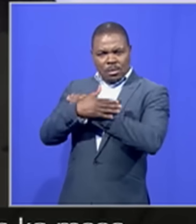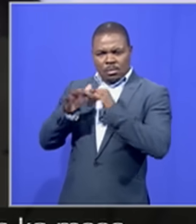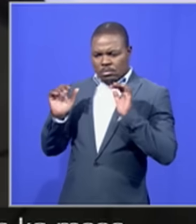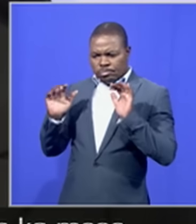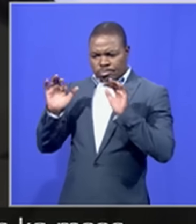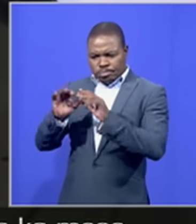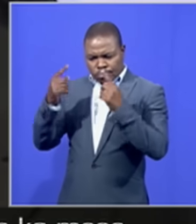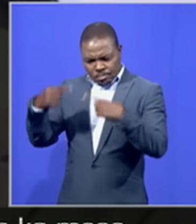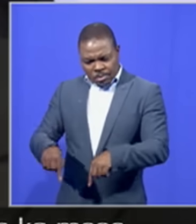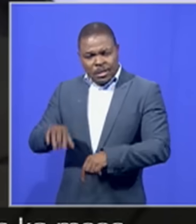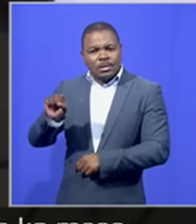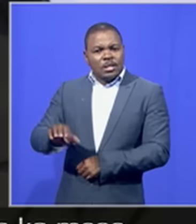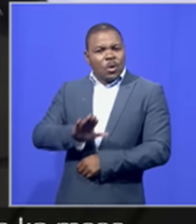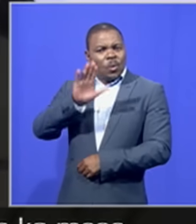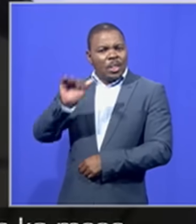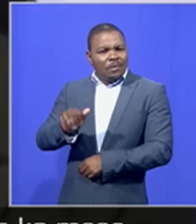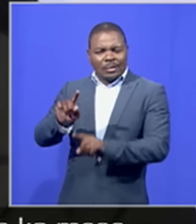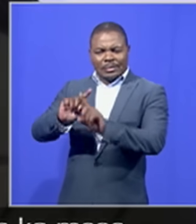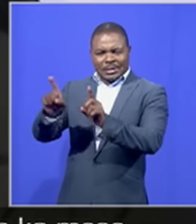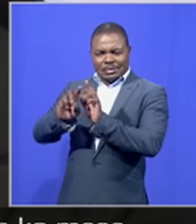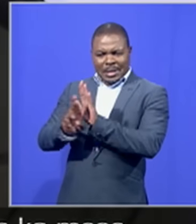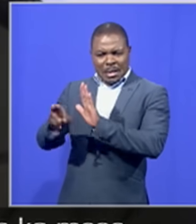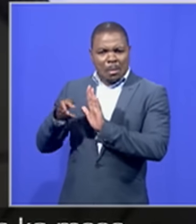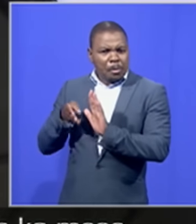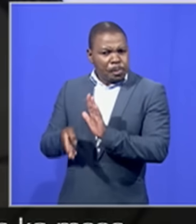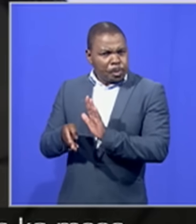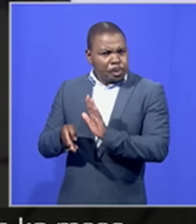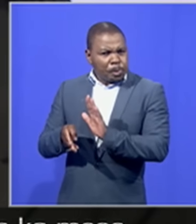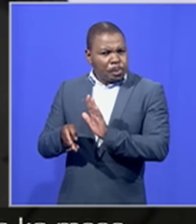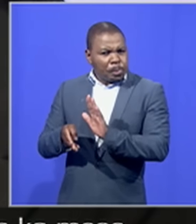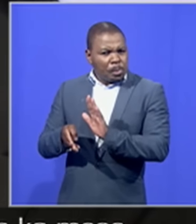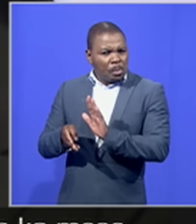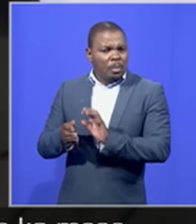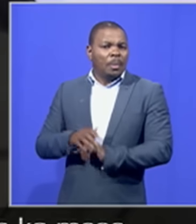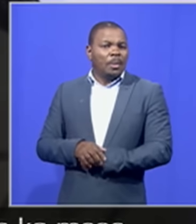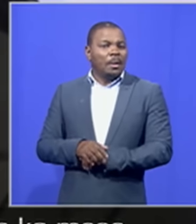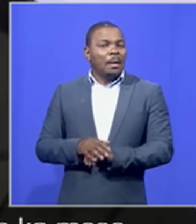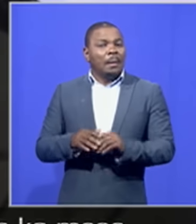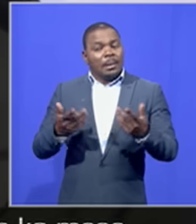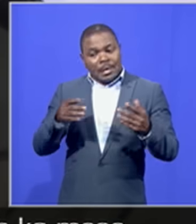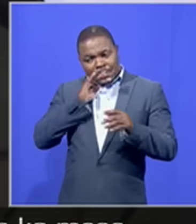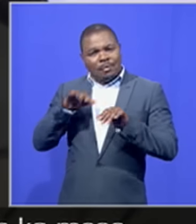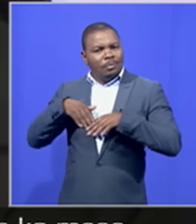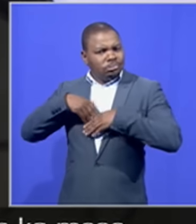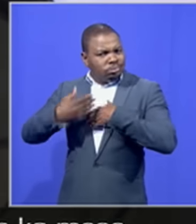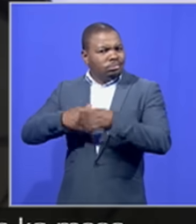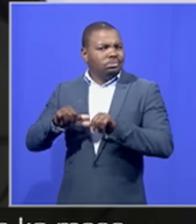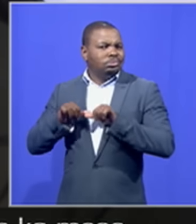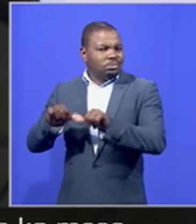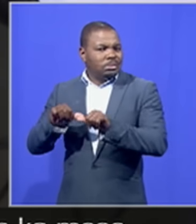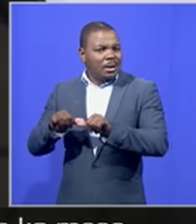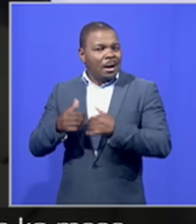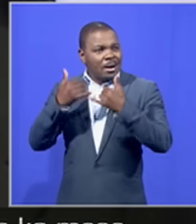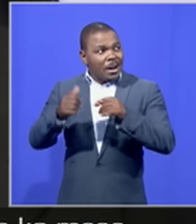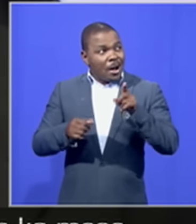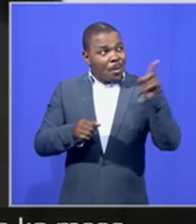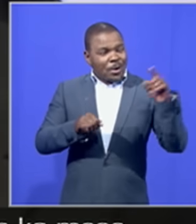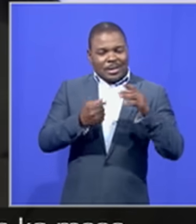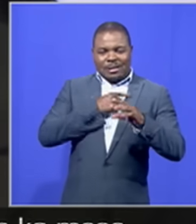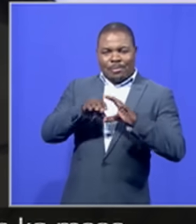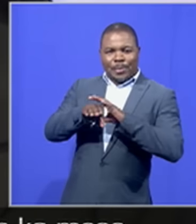di mo ka barumuwa ba fapafapaneng mekgahlelong e fapafapaneng mme ho na le tswelopele. Jwale ho ikgula ha